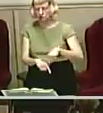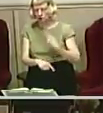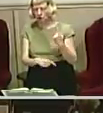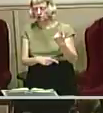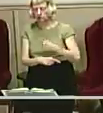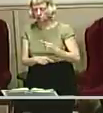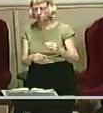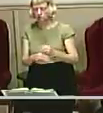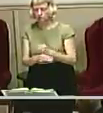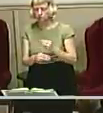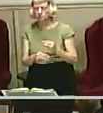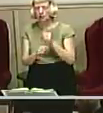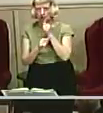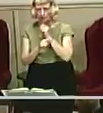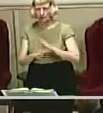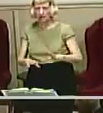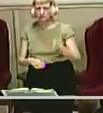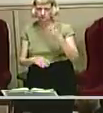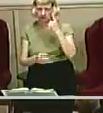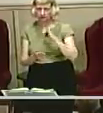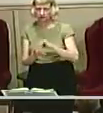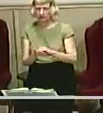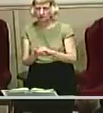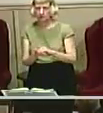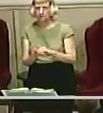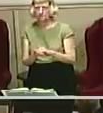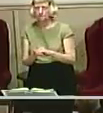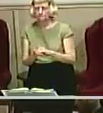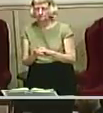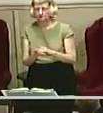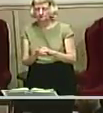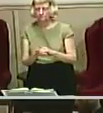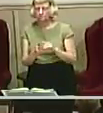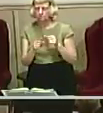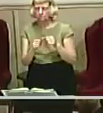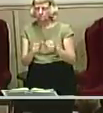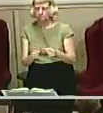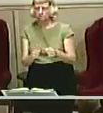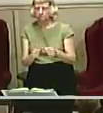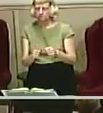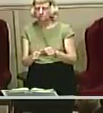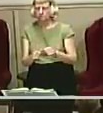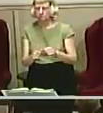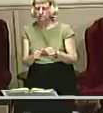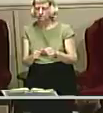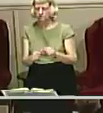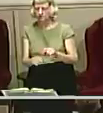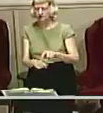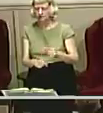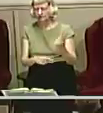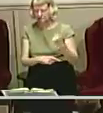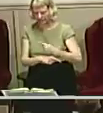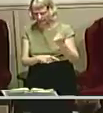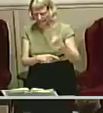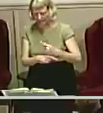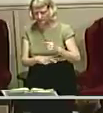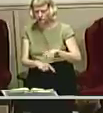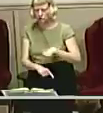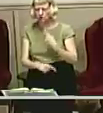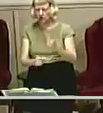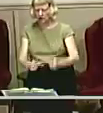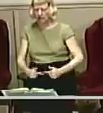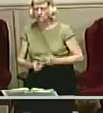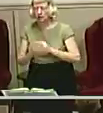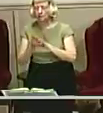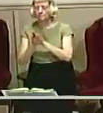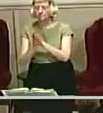blessed because of that. And you go and you continue in your length of days and long life and peace.